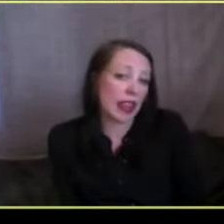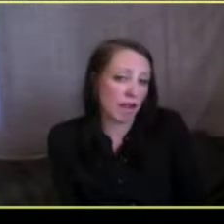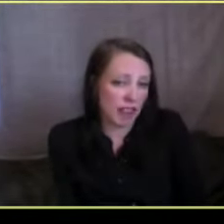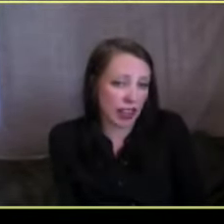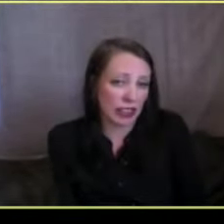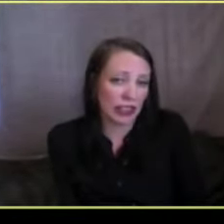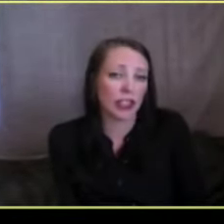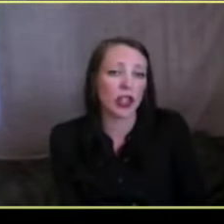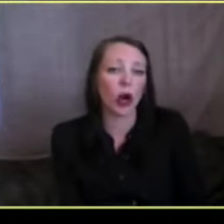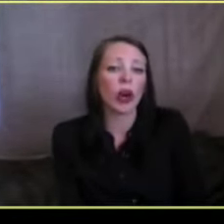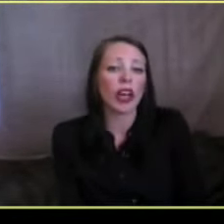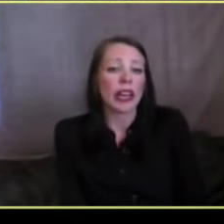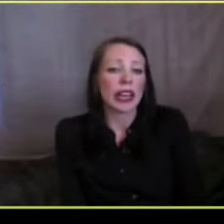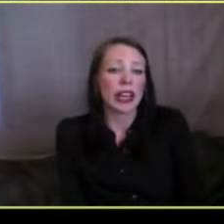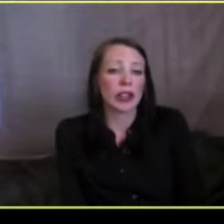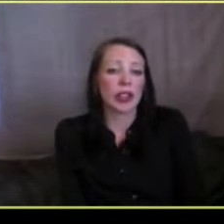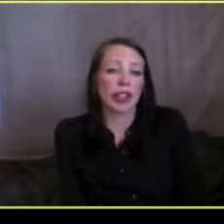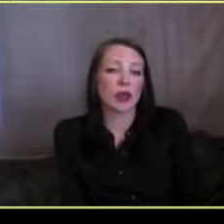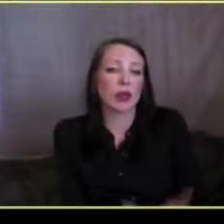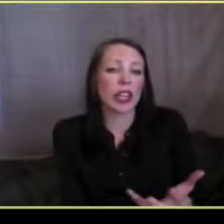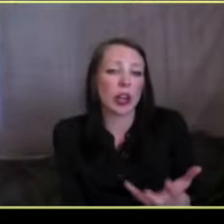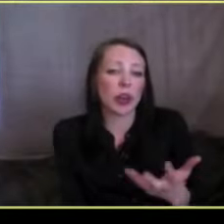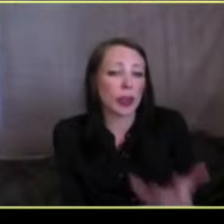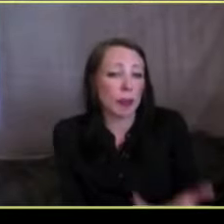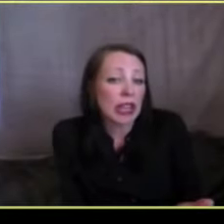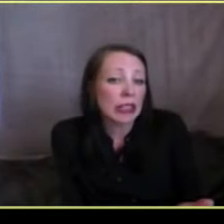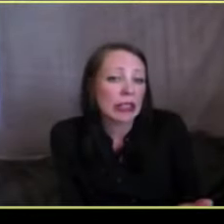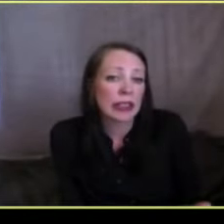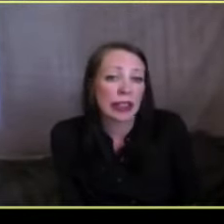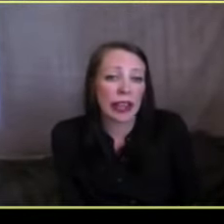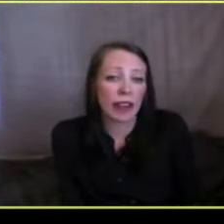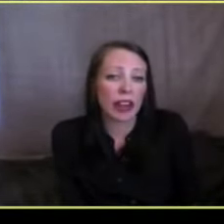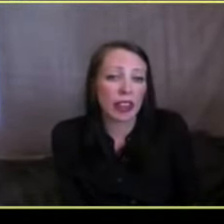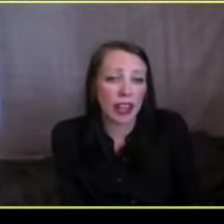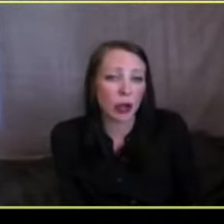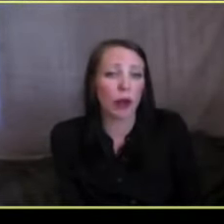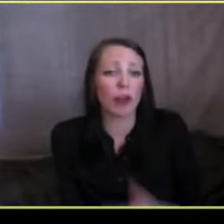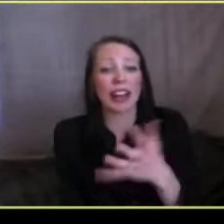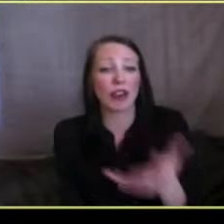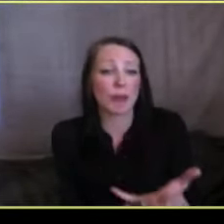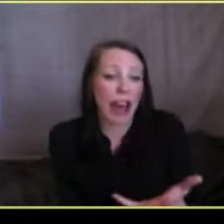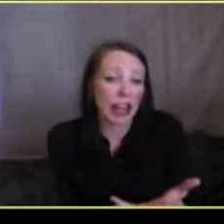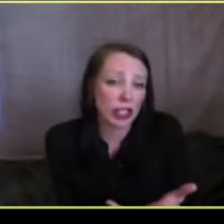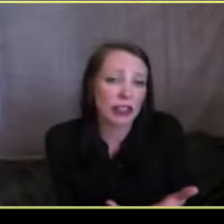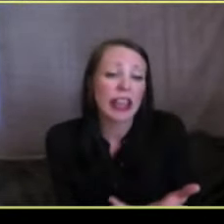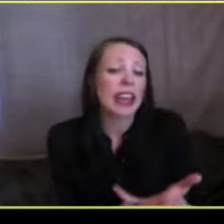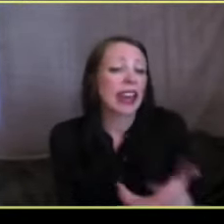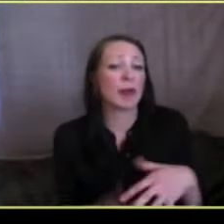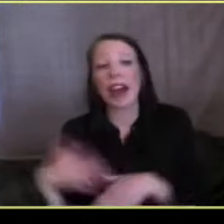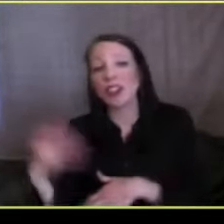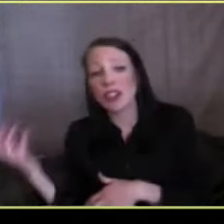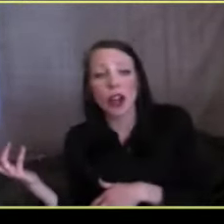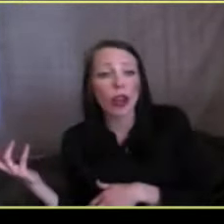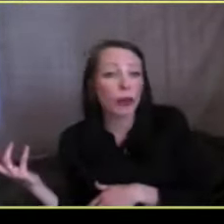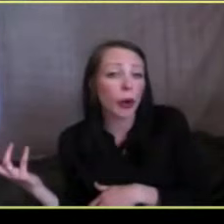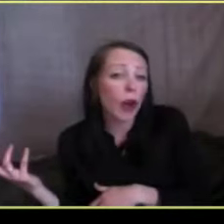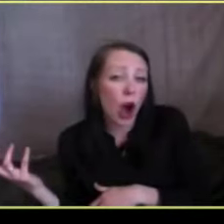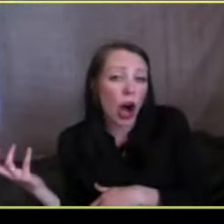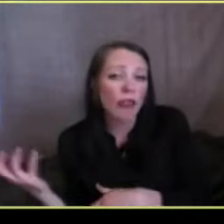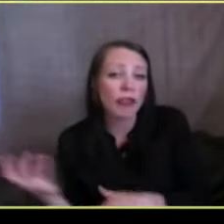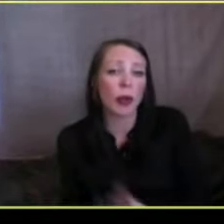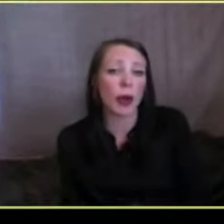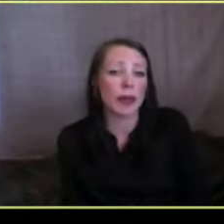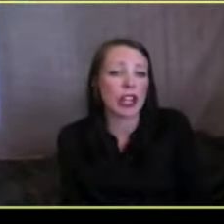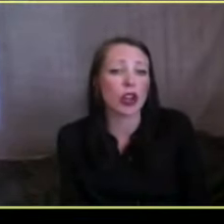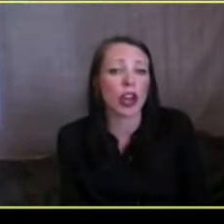in and they can fix it. And so it's really, with the meat and everything, we got different batches. If the batches get all thrown